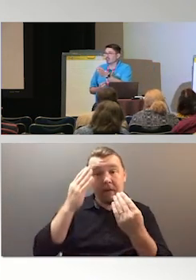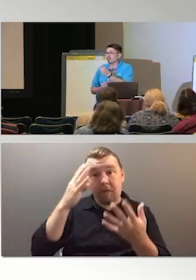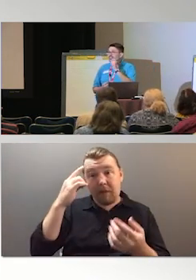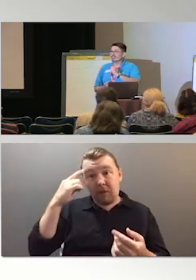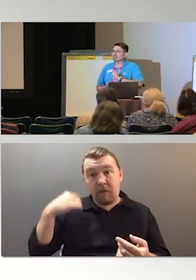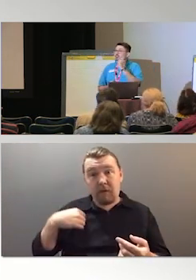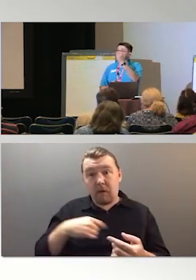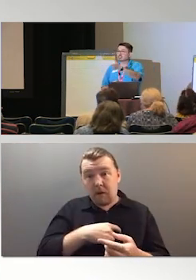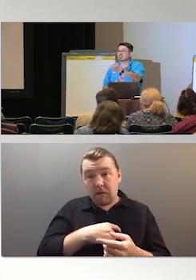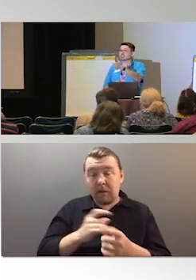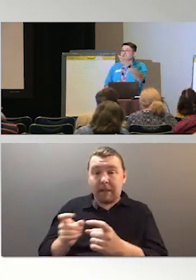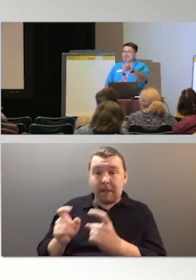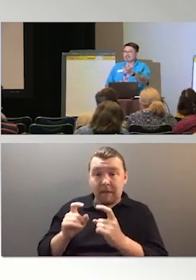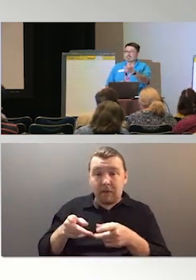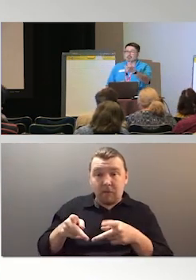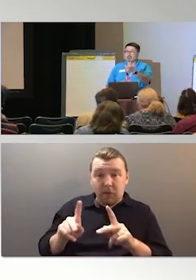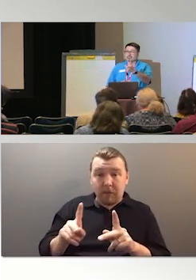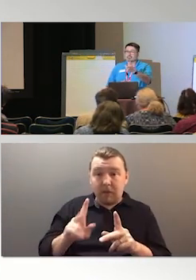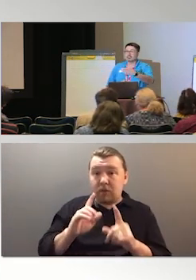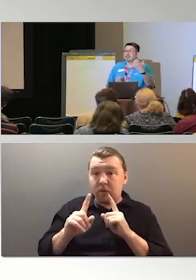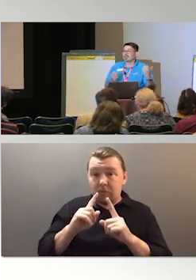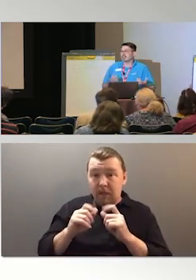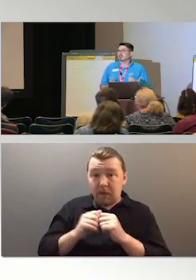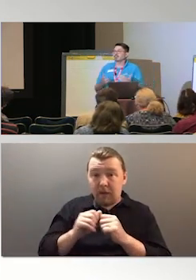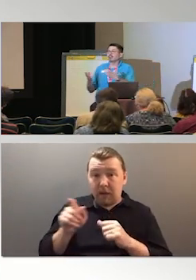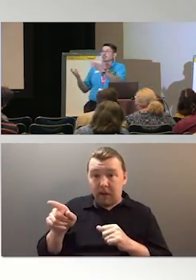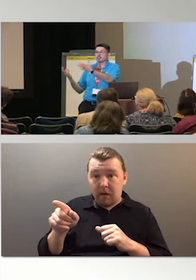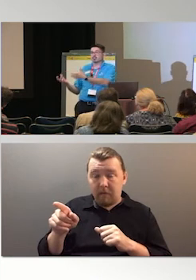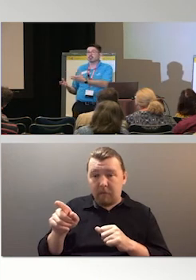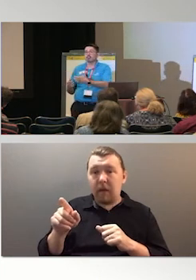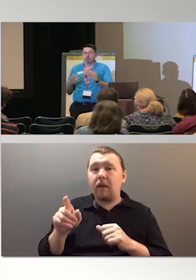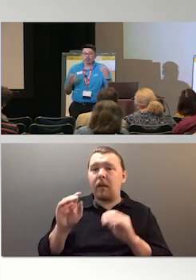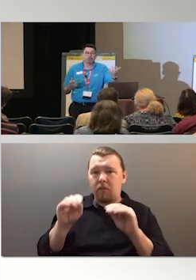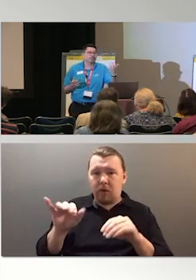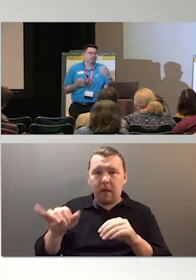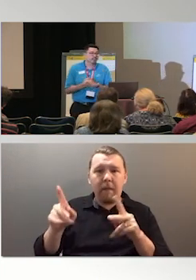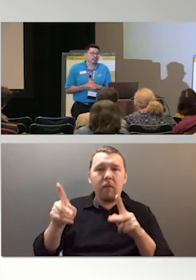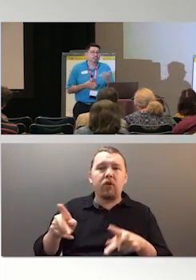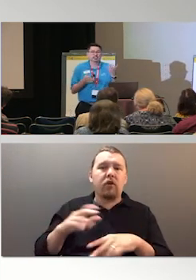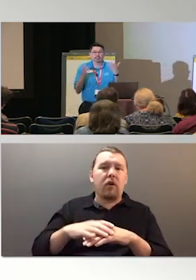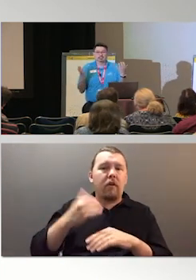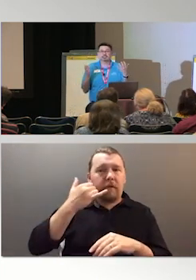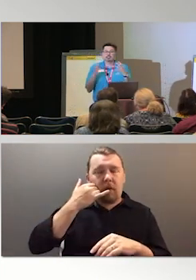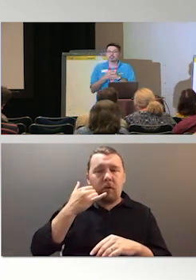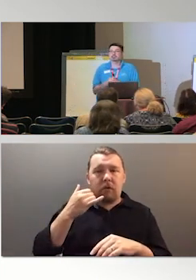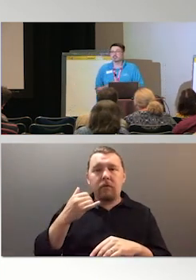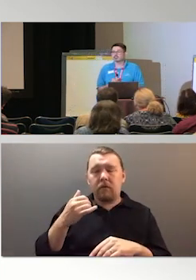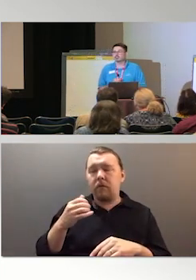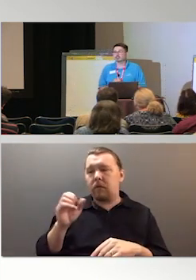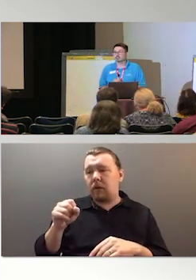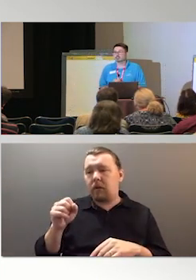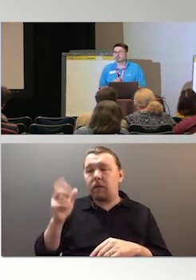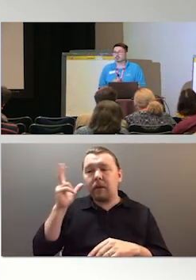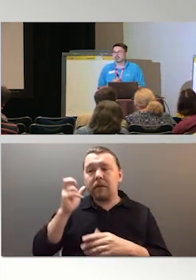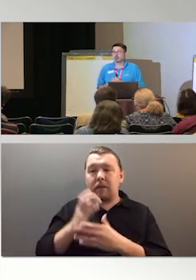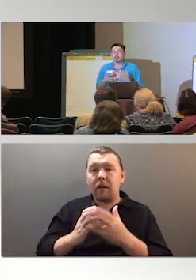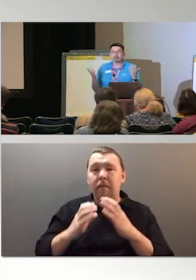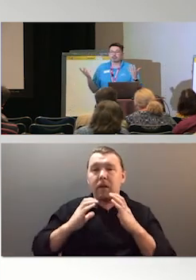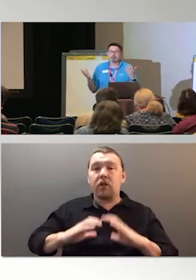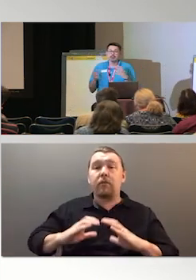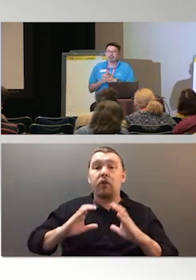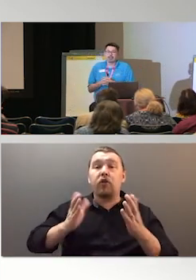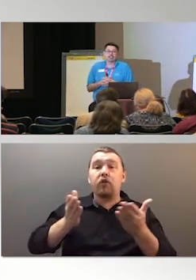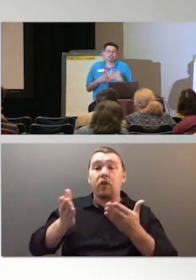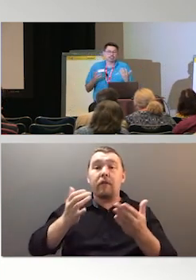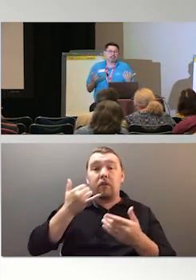us, then give us permission to speak to that person, and then put that person on the phone. And we've done that. I actually listened to some customer service calls where that went